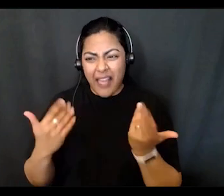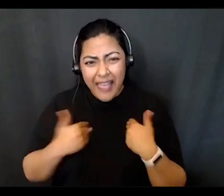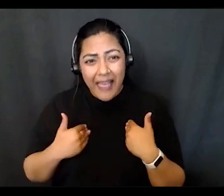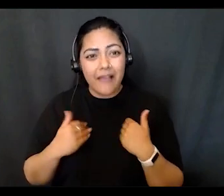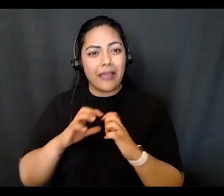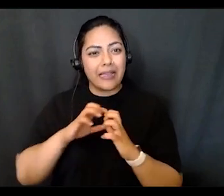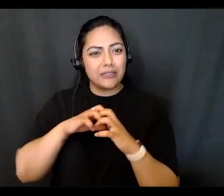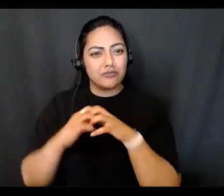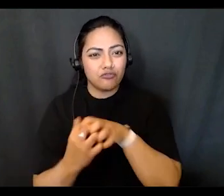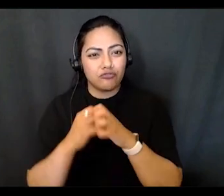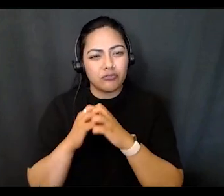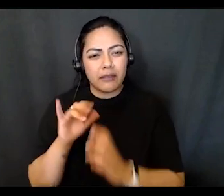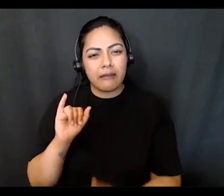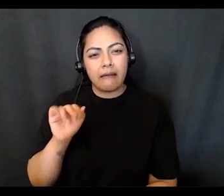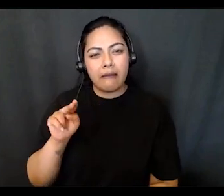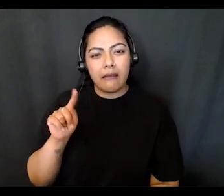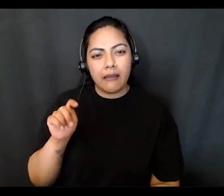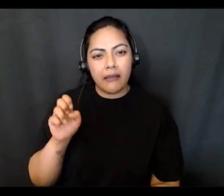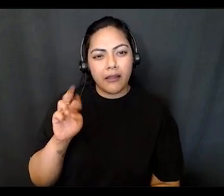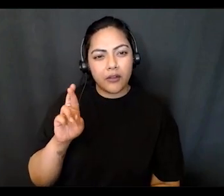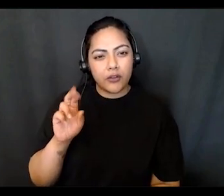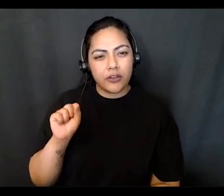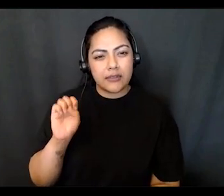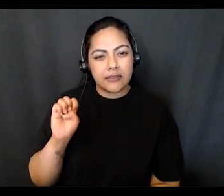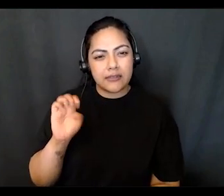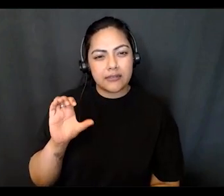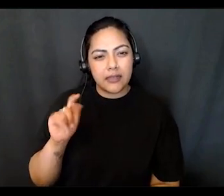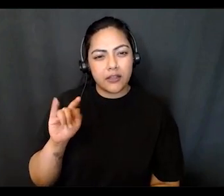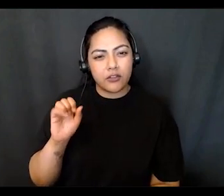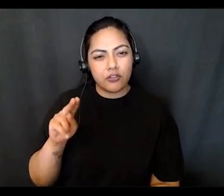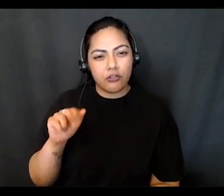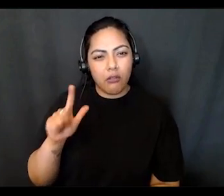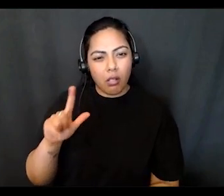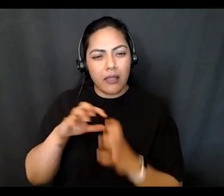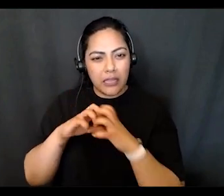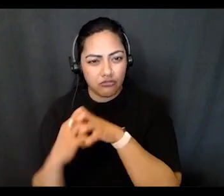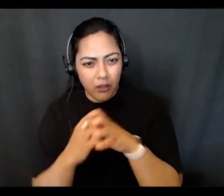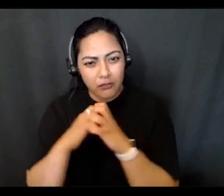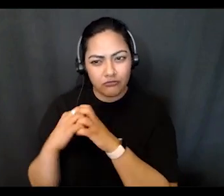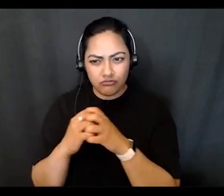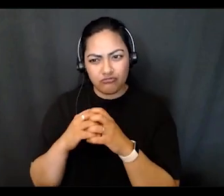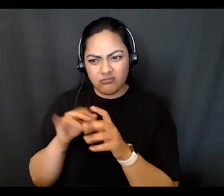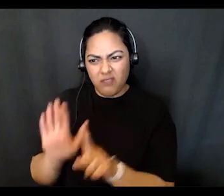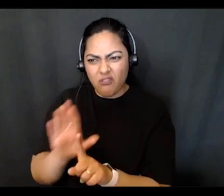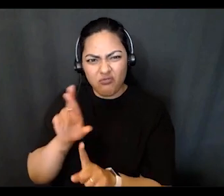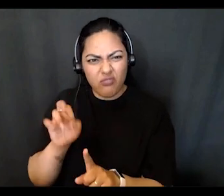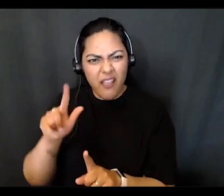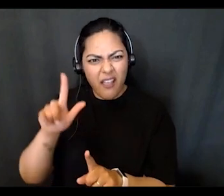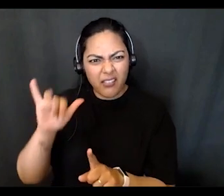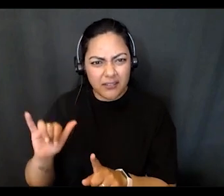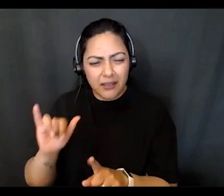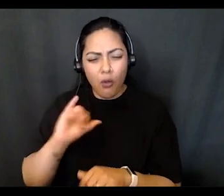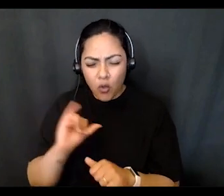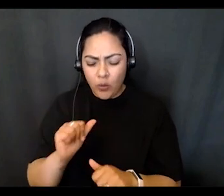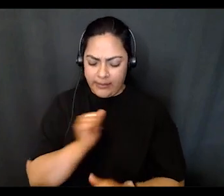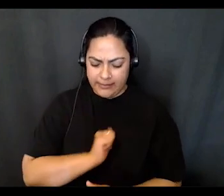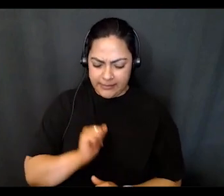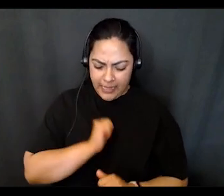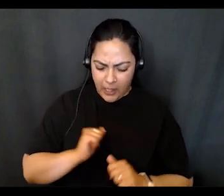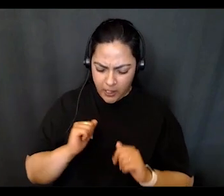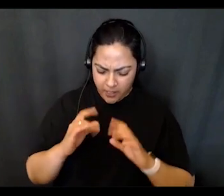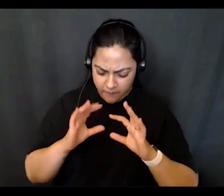course, being a self-critique around how we move forward in this work. Next slide,